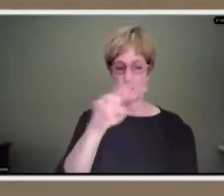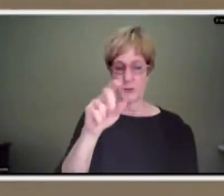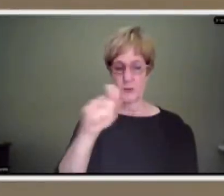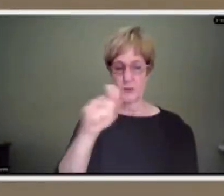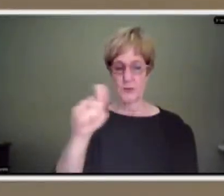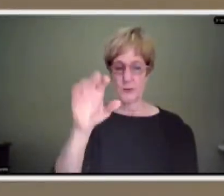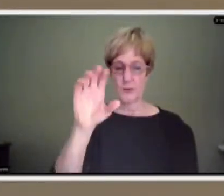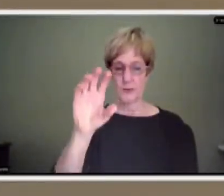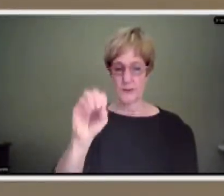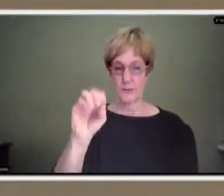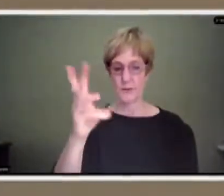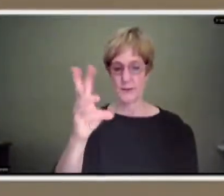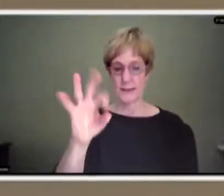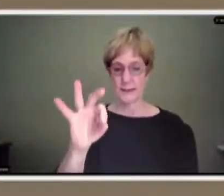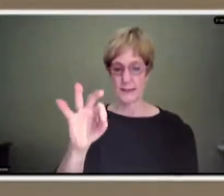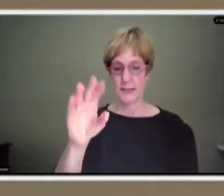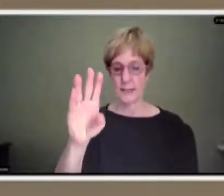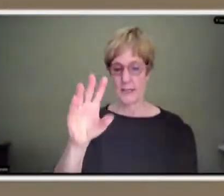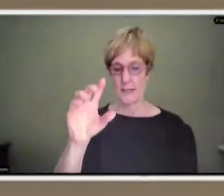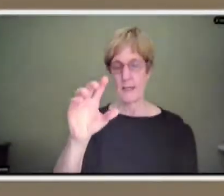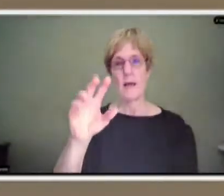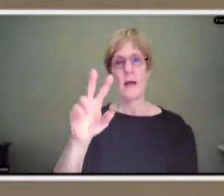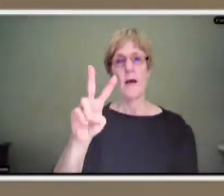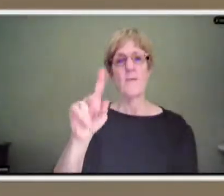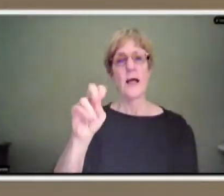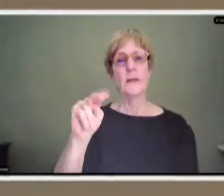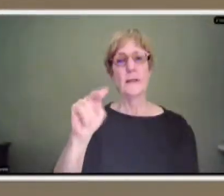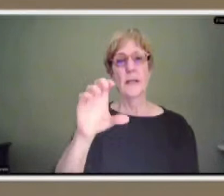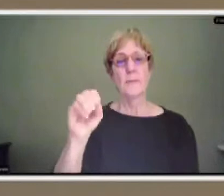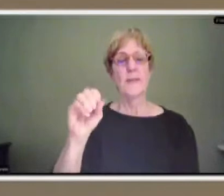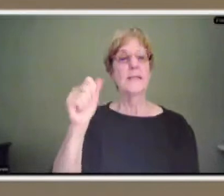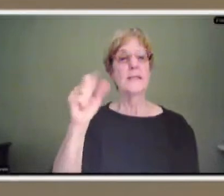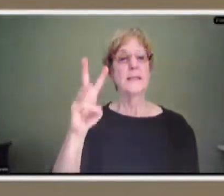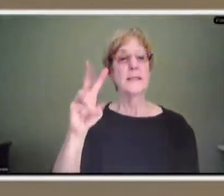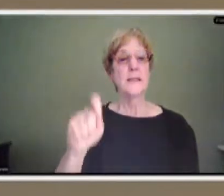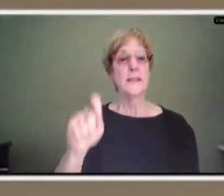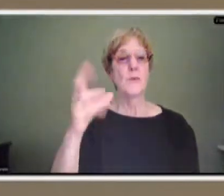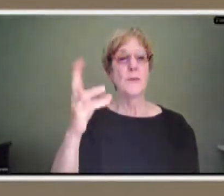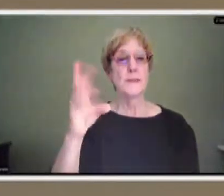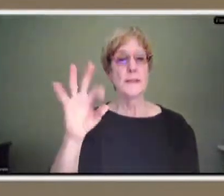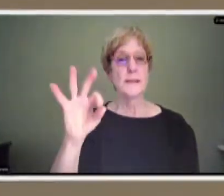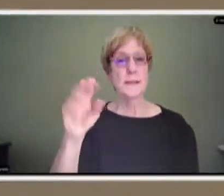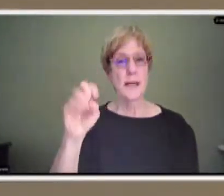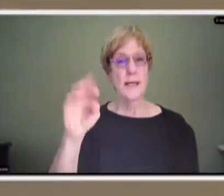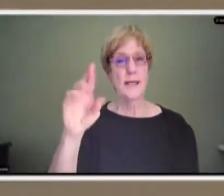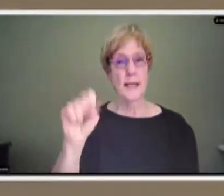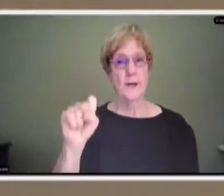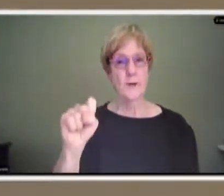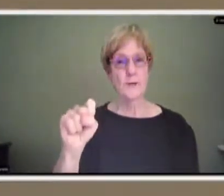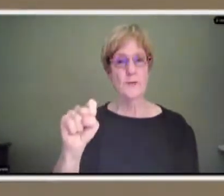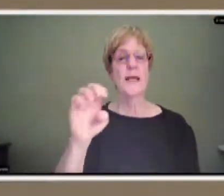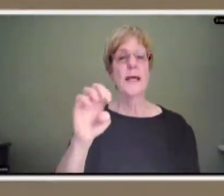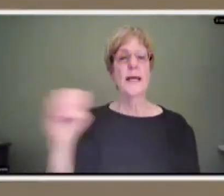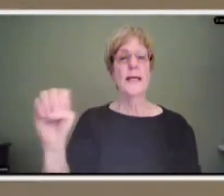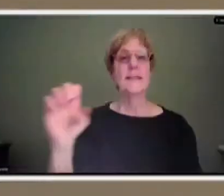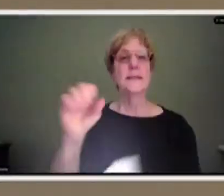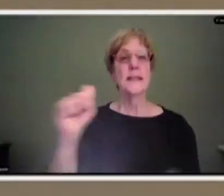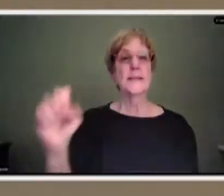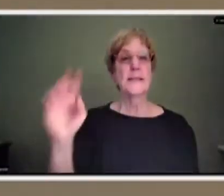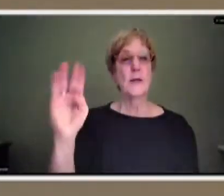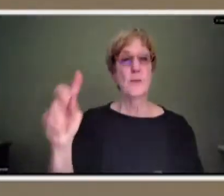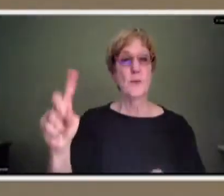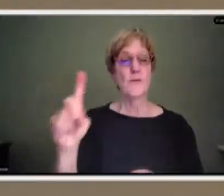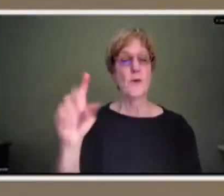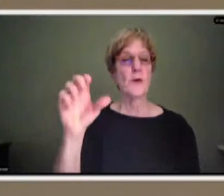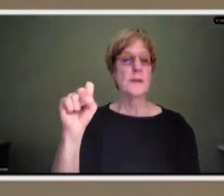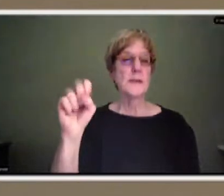2022-069 by the Fallon Company for approximately 16.69 acres located on the east side of South Boulevard, southwest